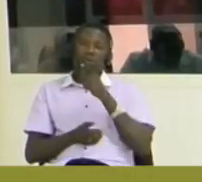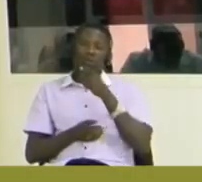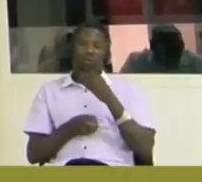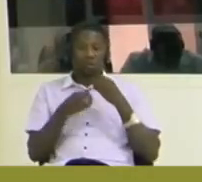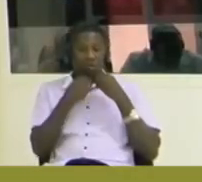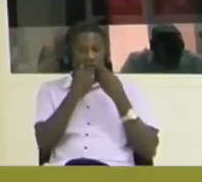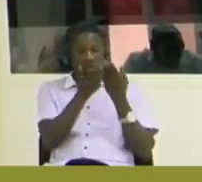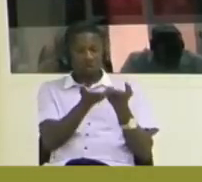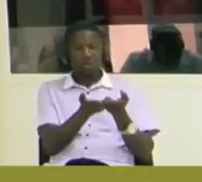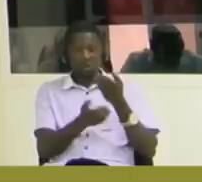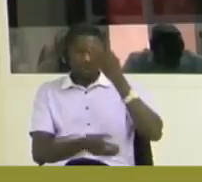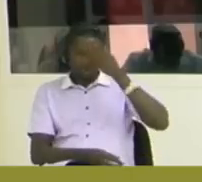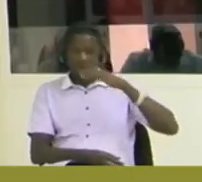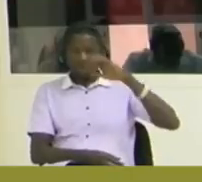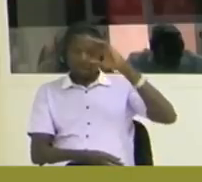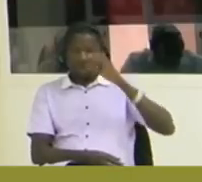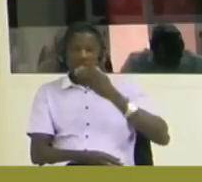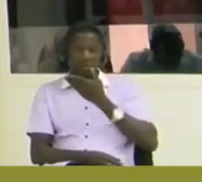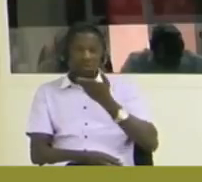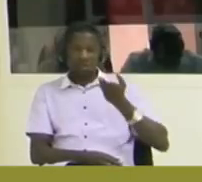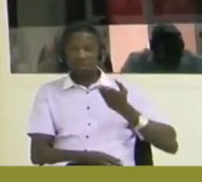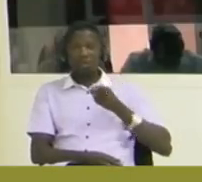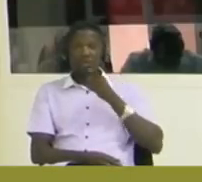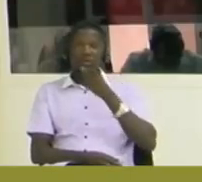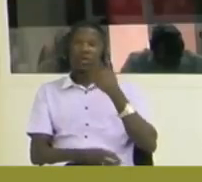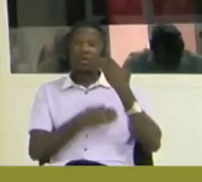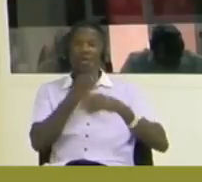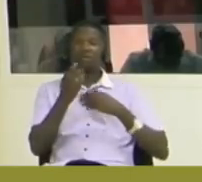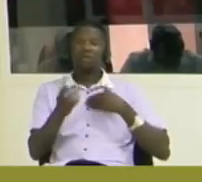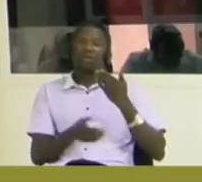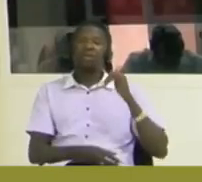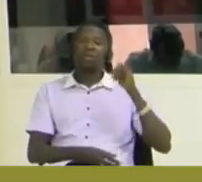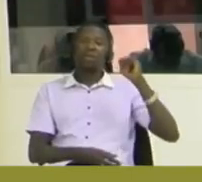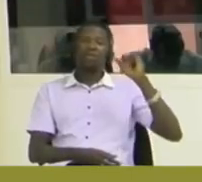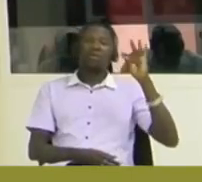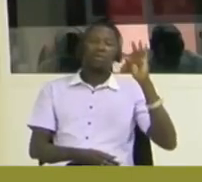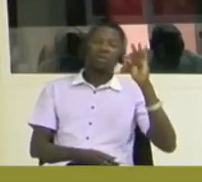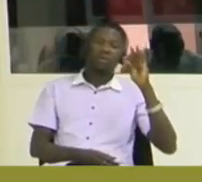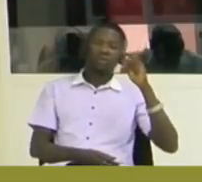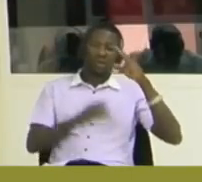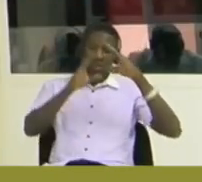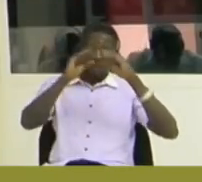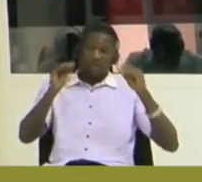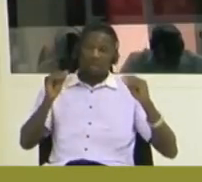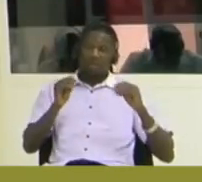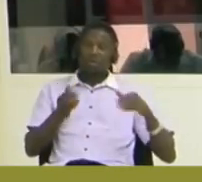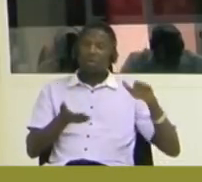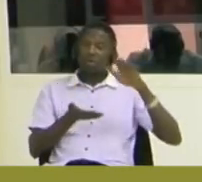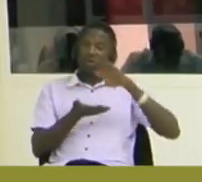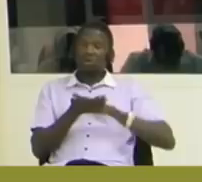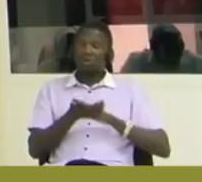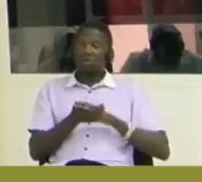commission that you were never at Yankuba Ture's house. Yes, sir. On